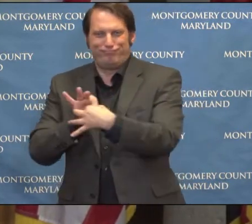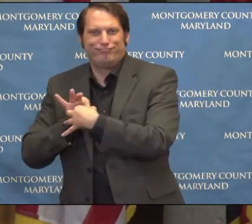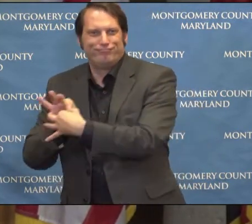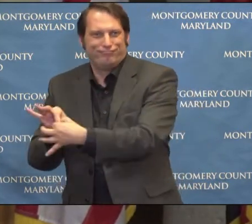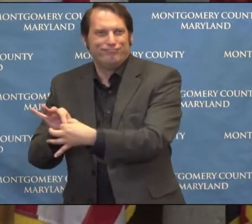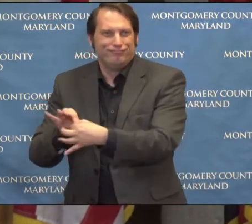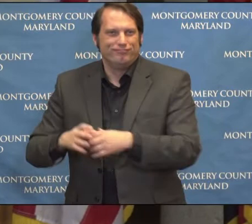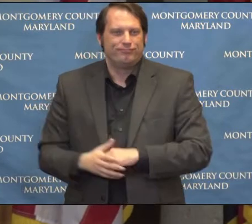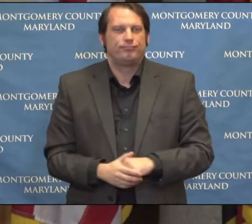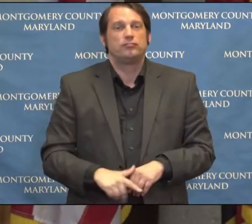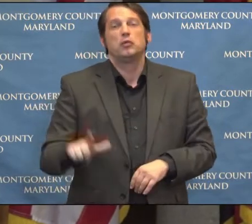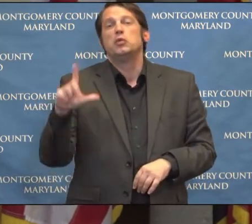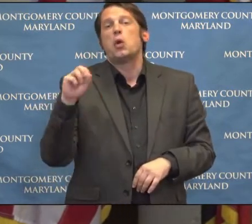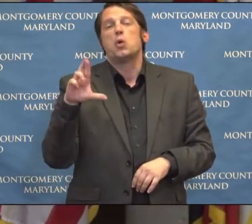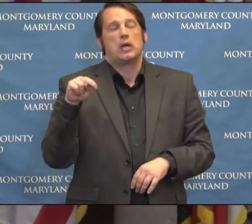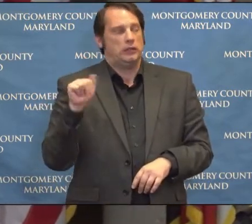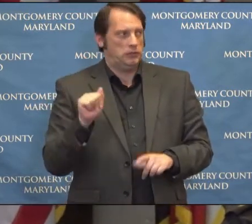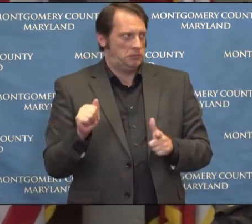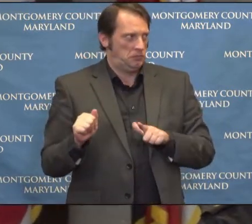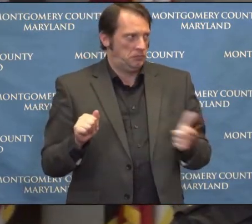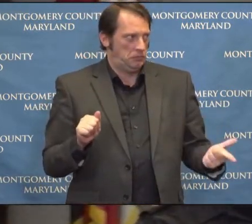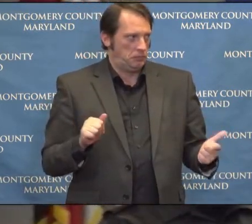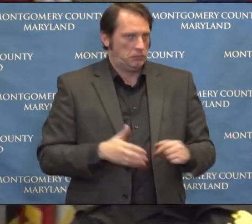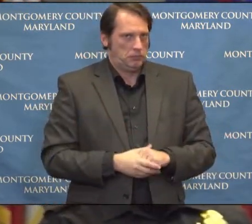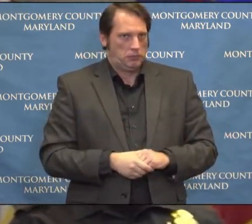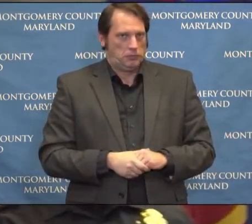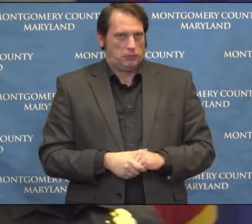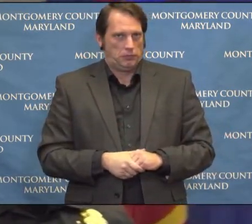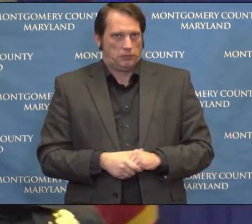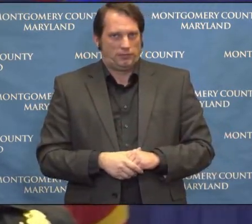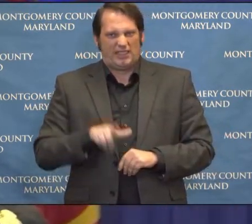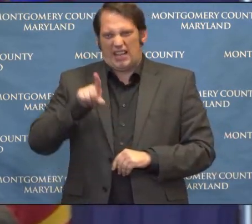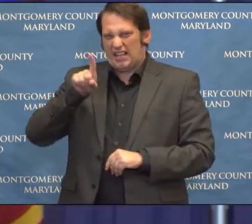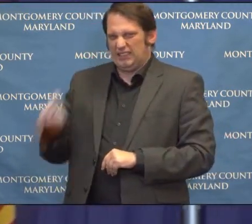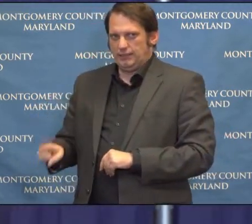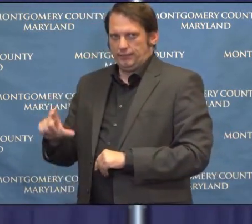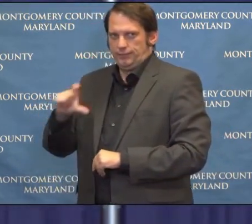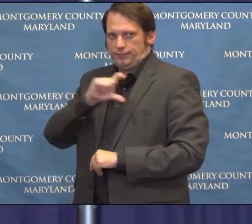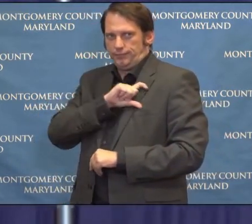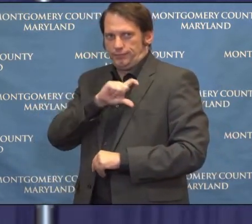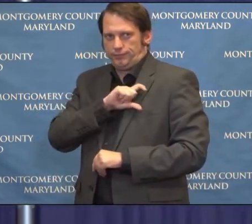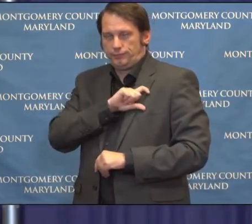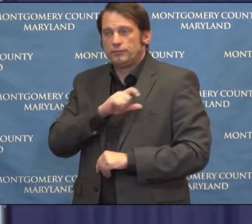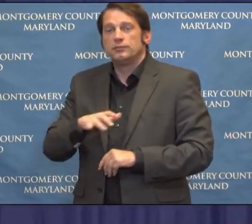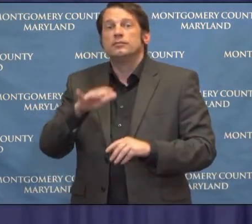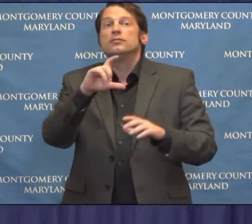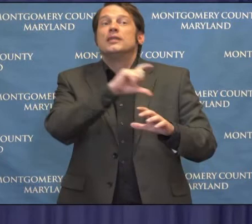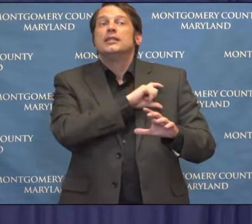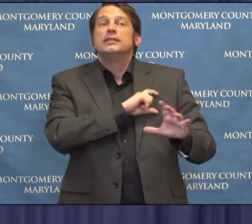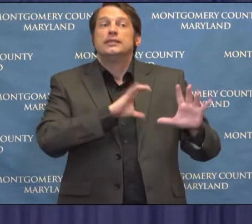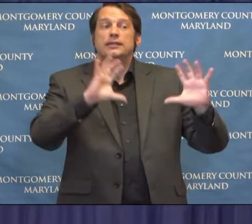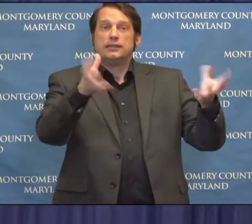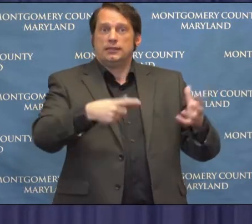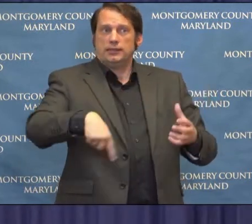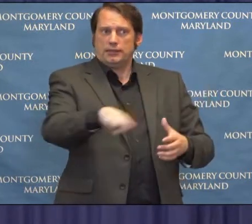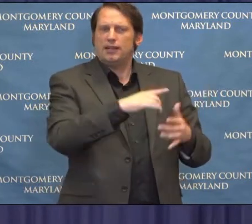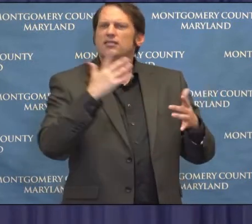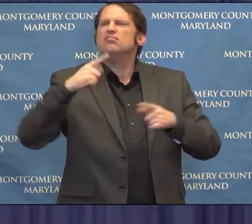about the police officers. How are they policing differently now, and how can we residents